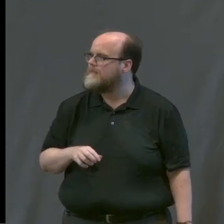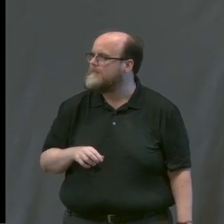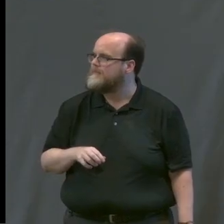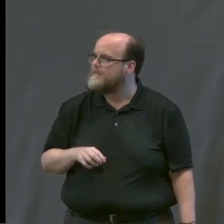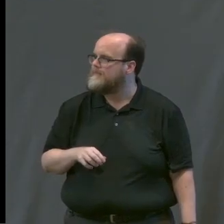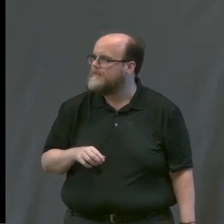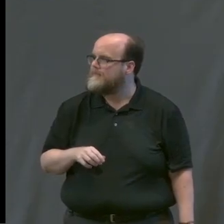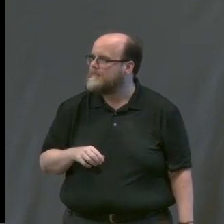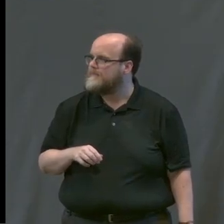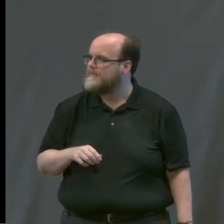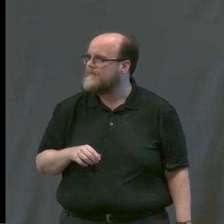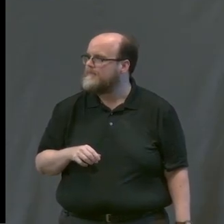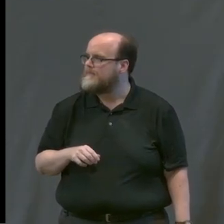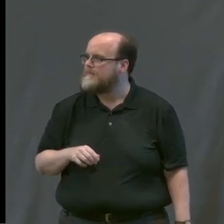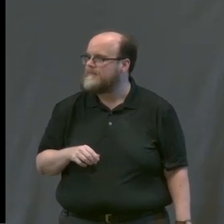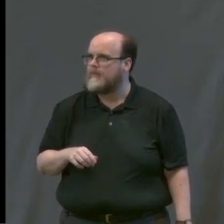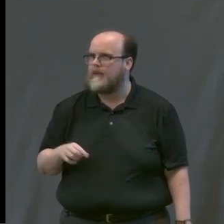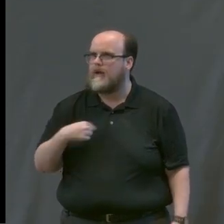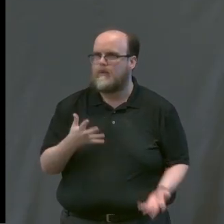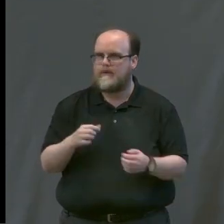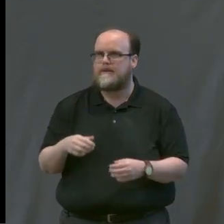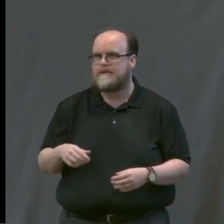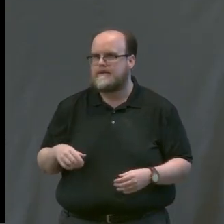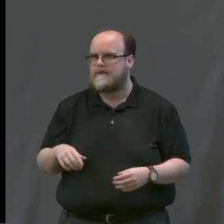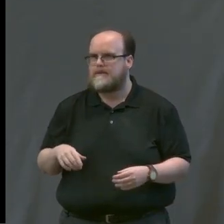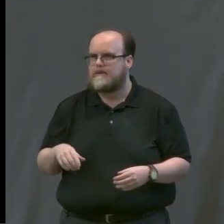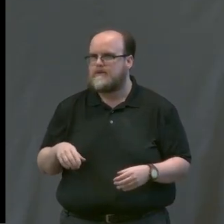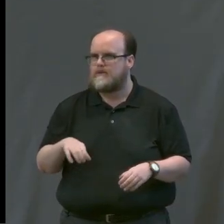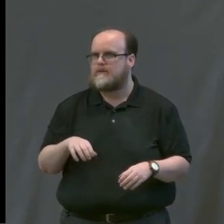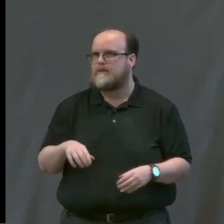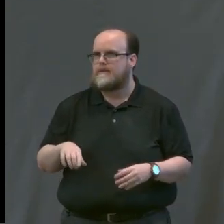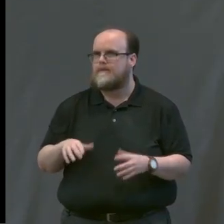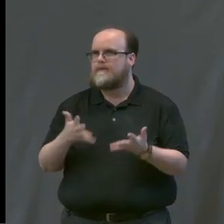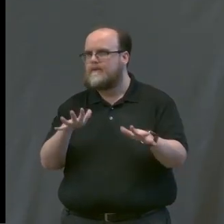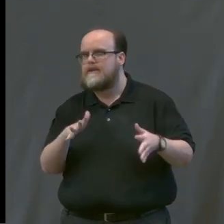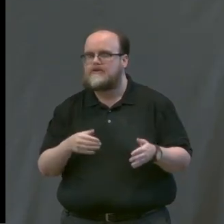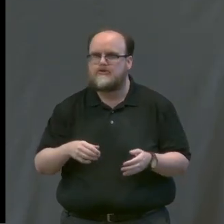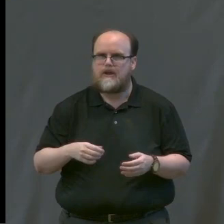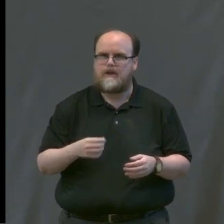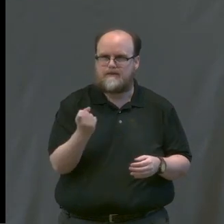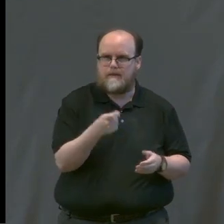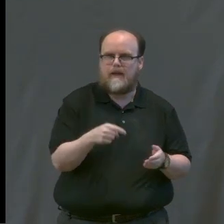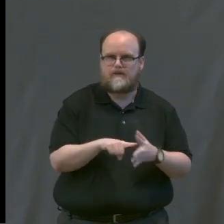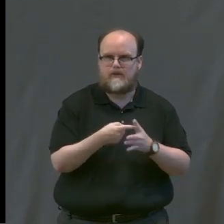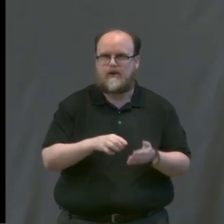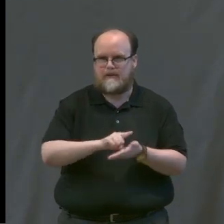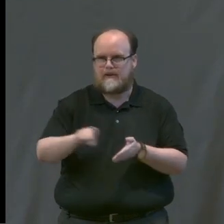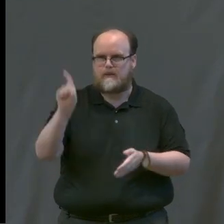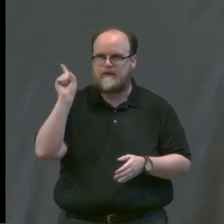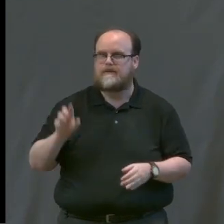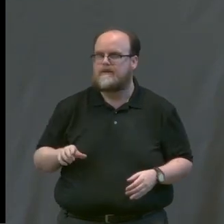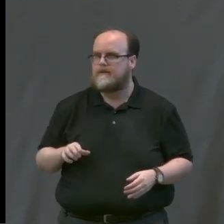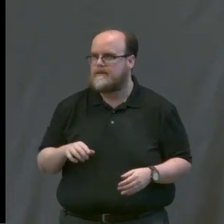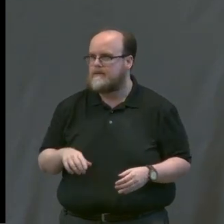I would like to finish something that I started at the end of the class last Wednesday evening. I'll start back